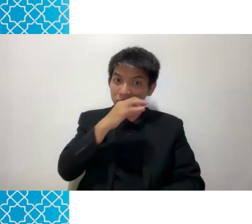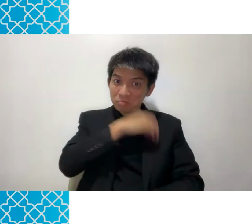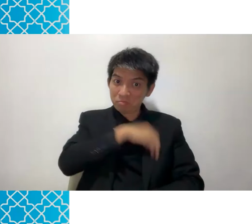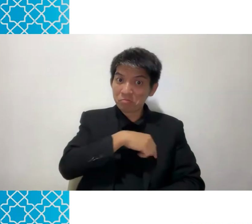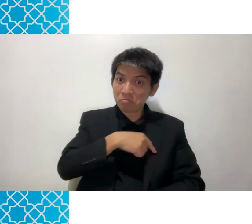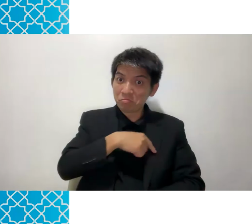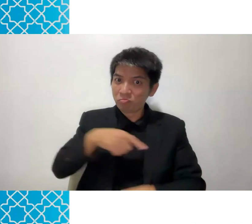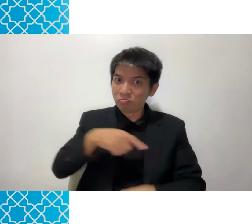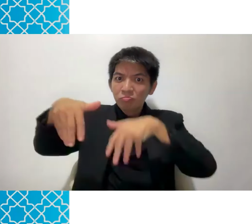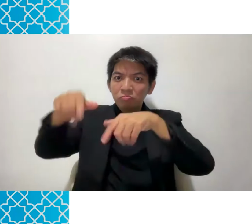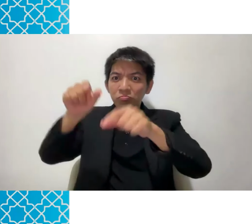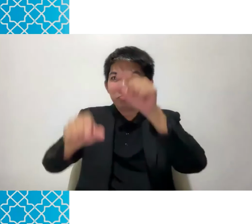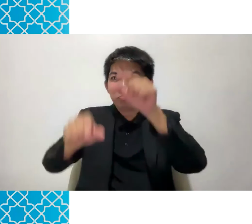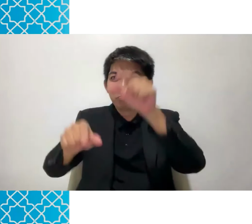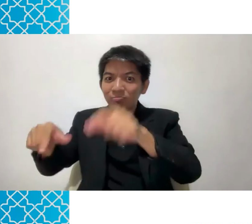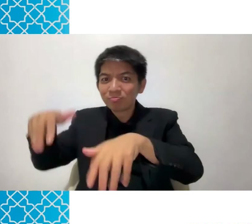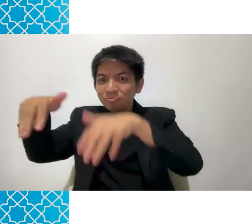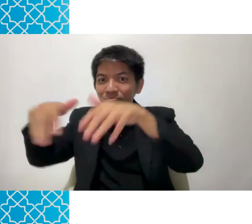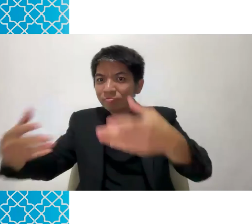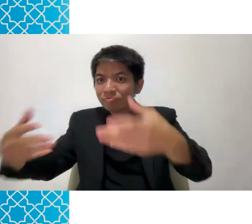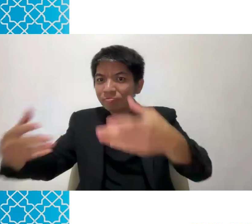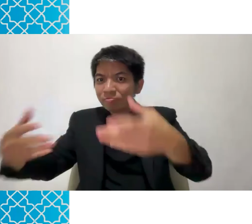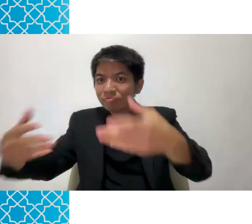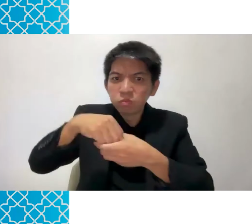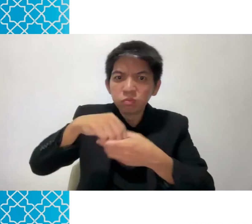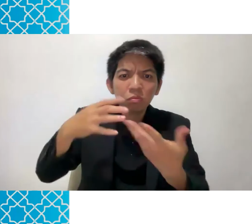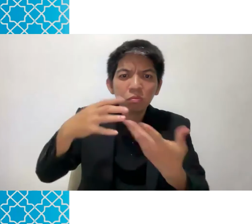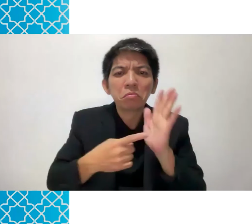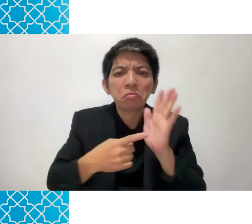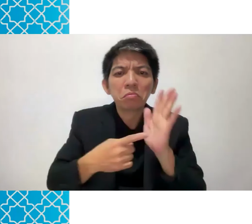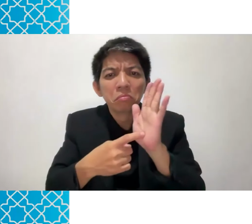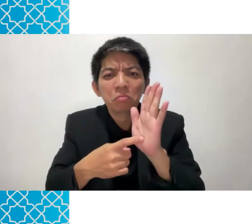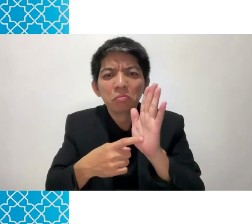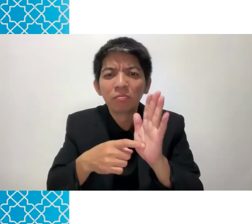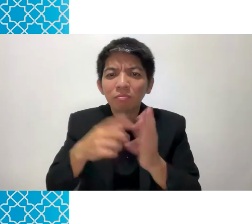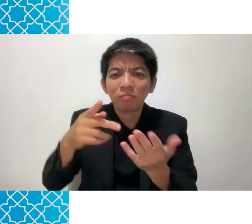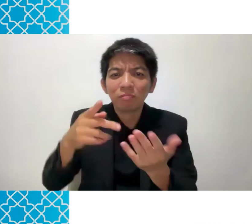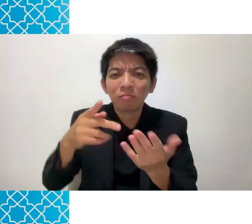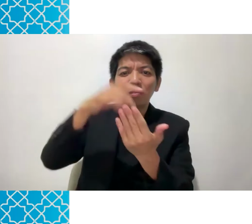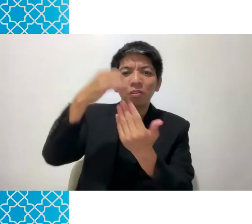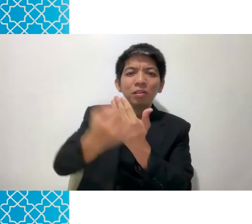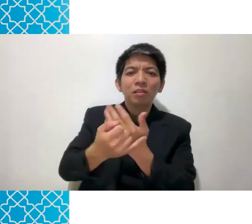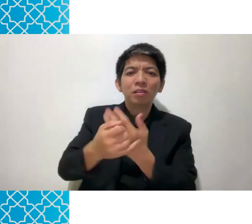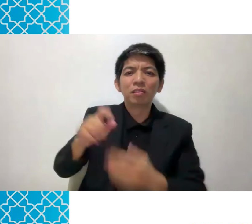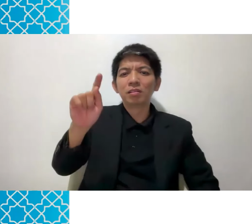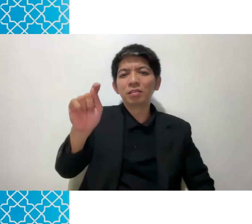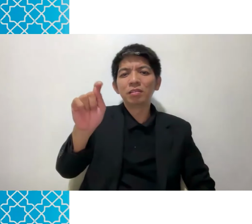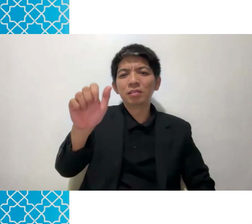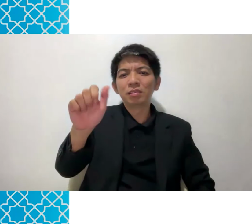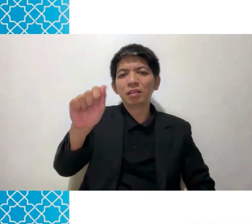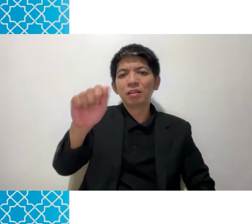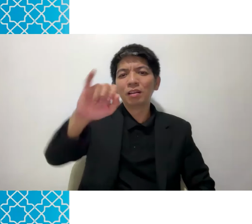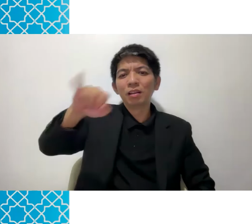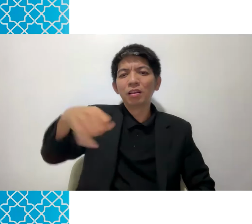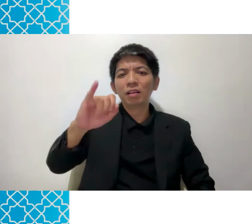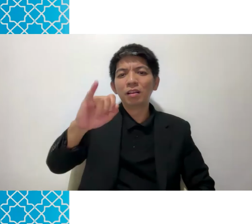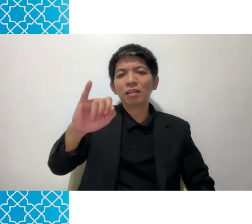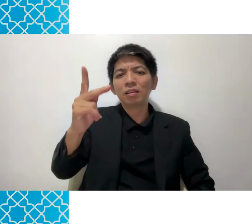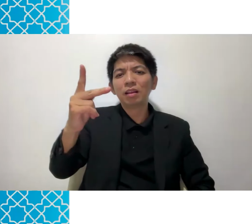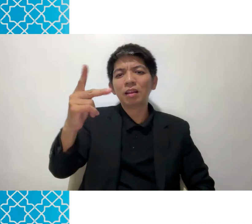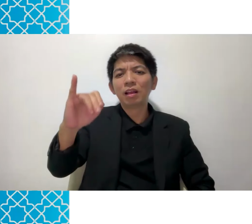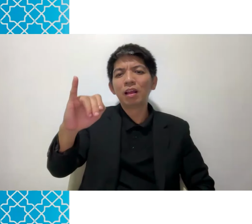our neighbor, Tajikistan, from where we are now. And we led a project in Dushanbe that was all about cycle lane infrastructure